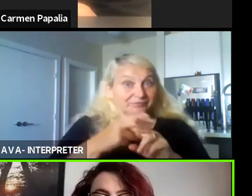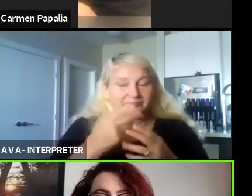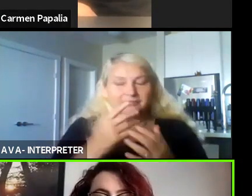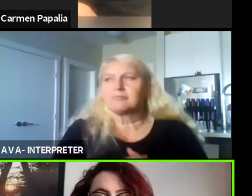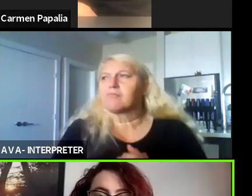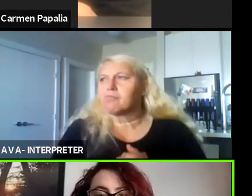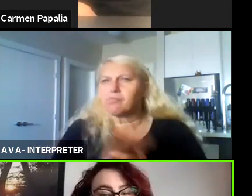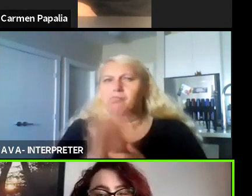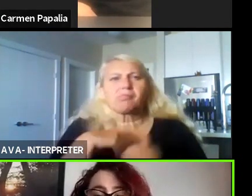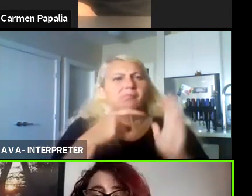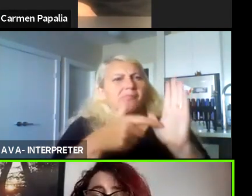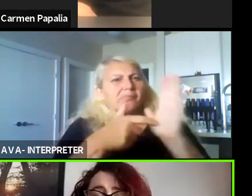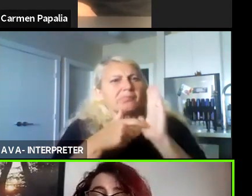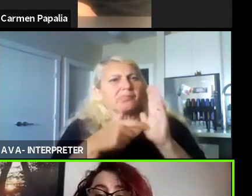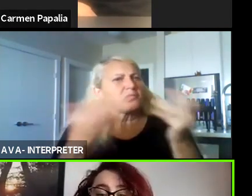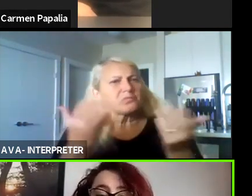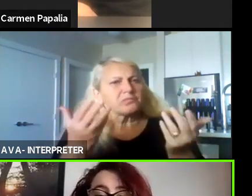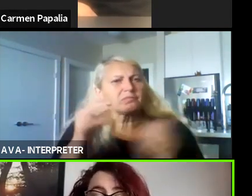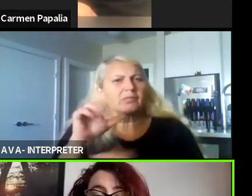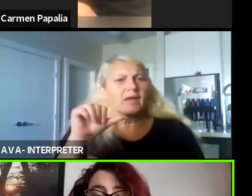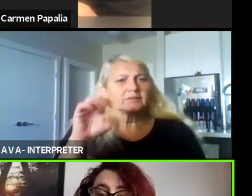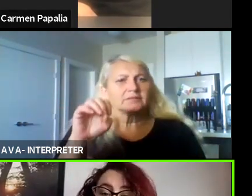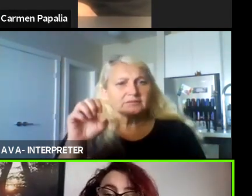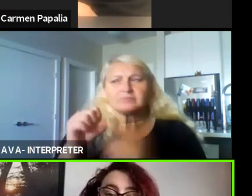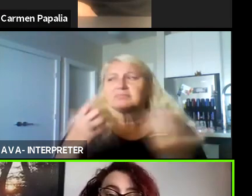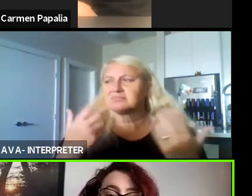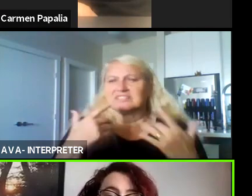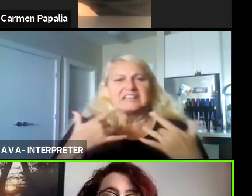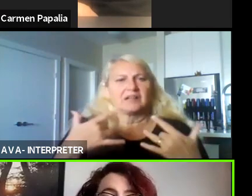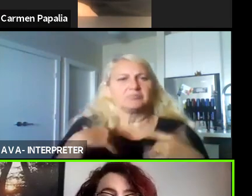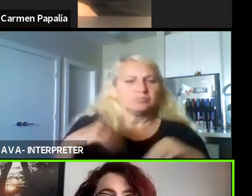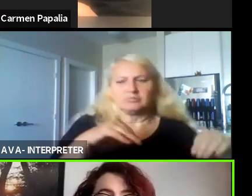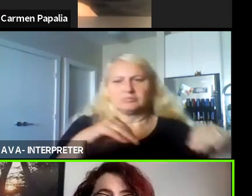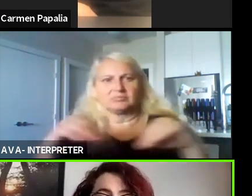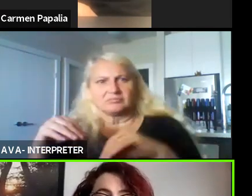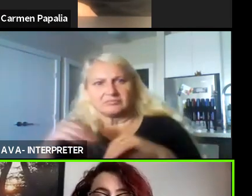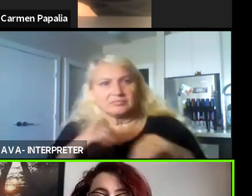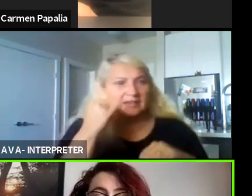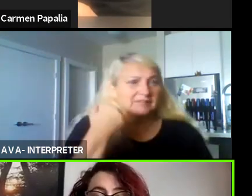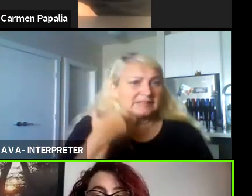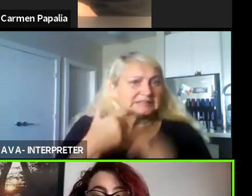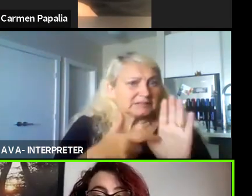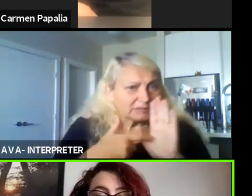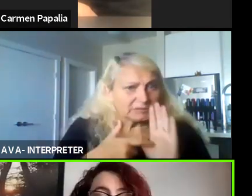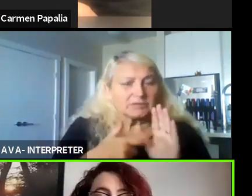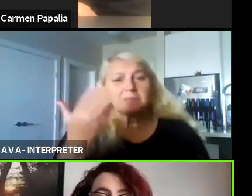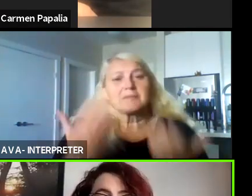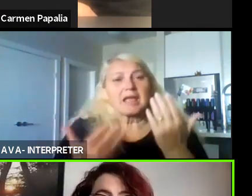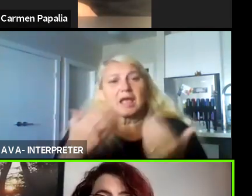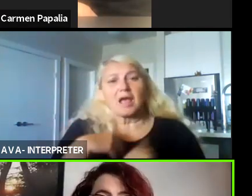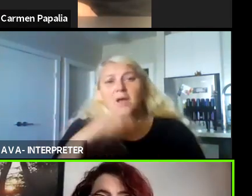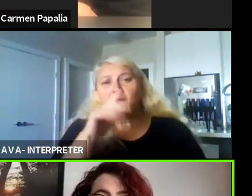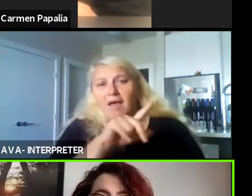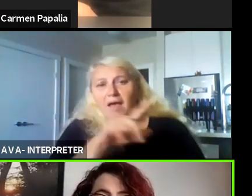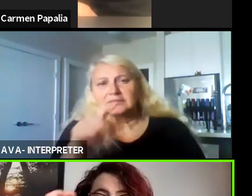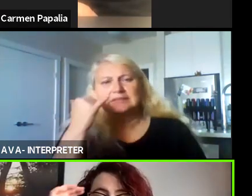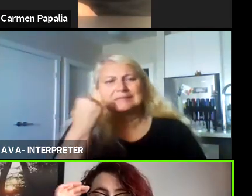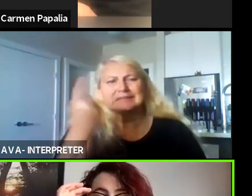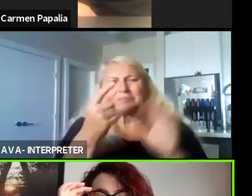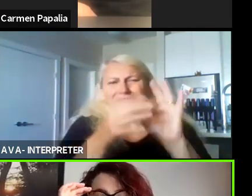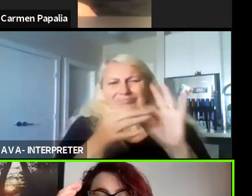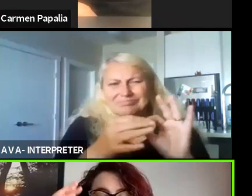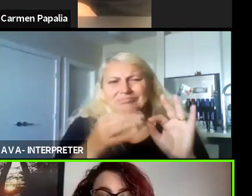needs, I tend to move as I need to. I might request that folks repeat something they say if